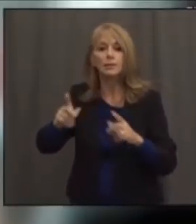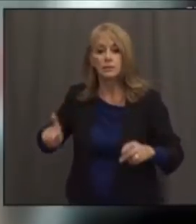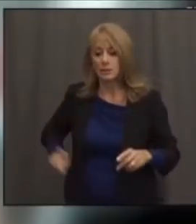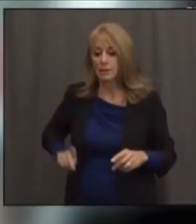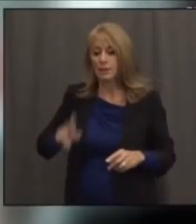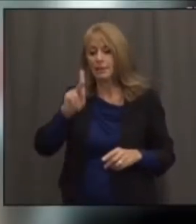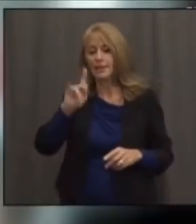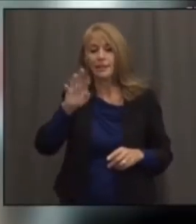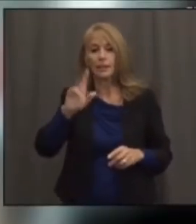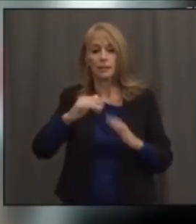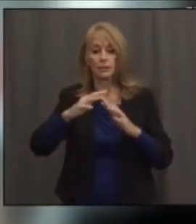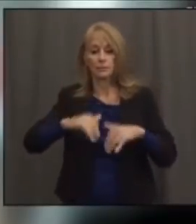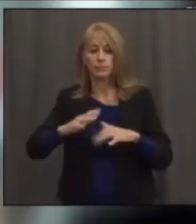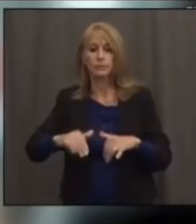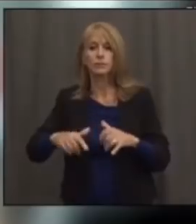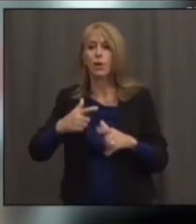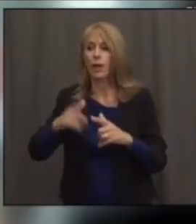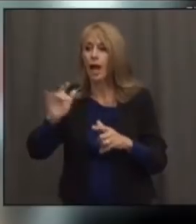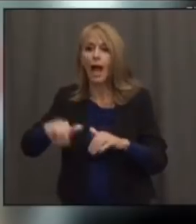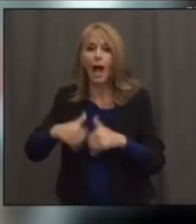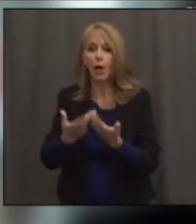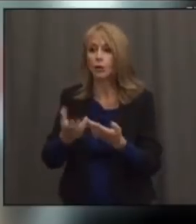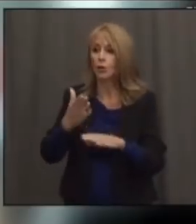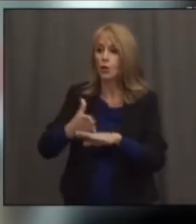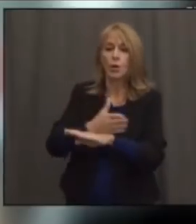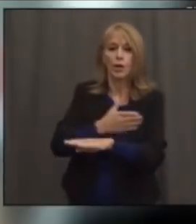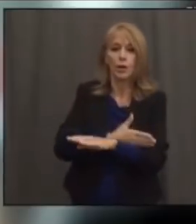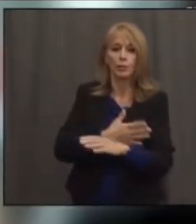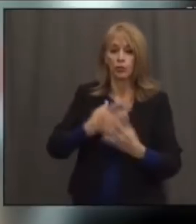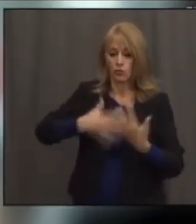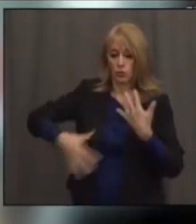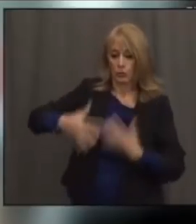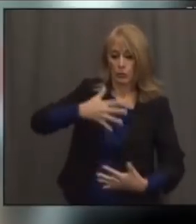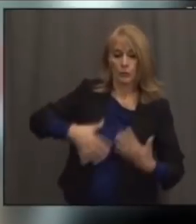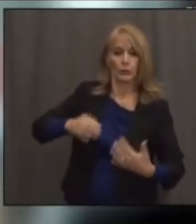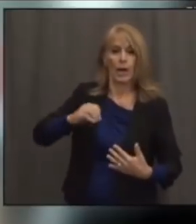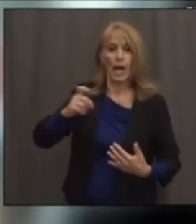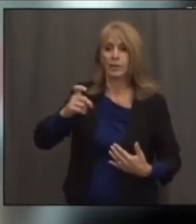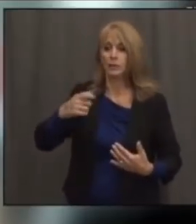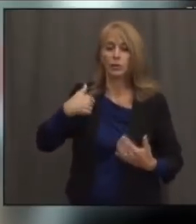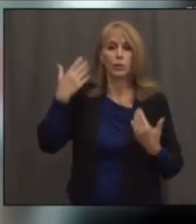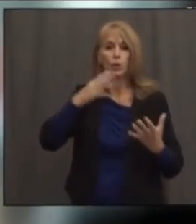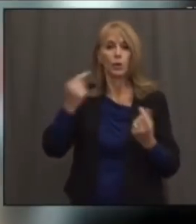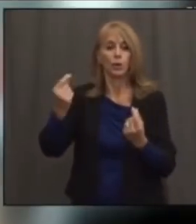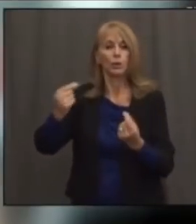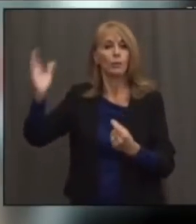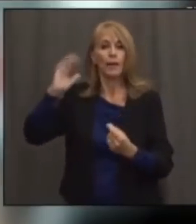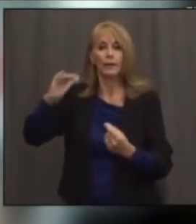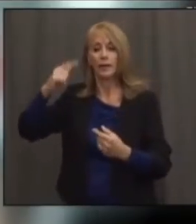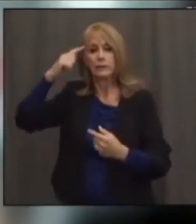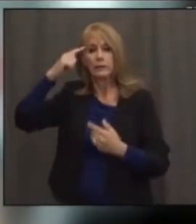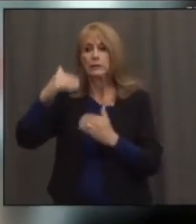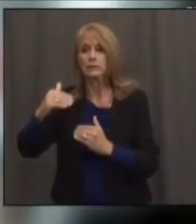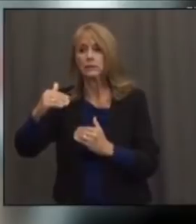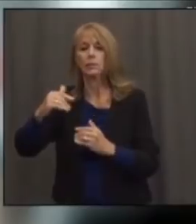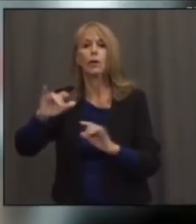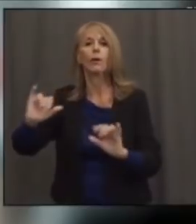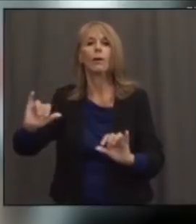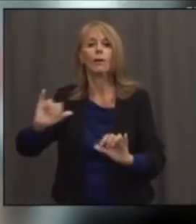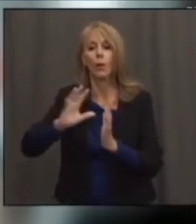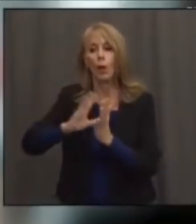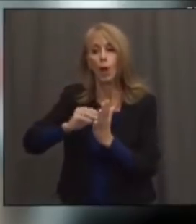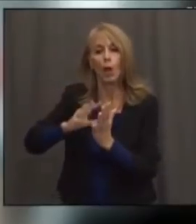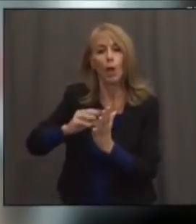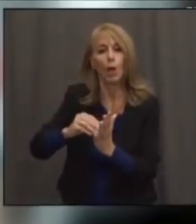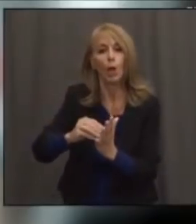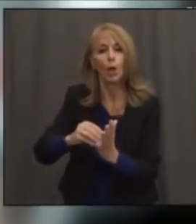without hydration would increase their oxygen requirements. So there were all kinds of things we were doing just from a clinical practice standpoint where we really innovated very quickly